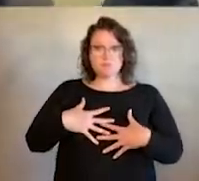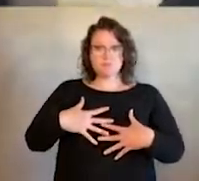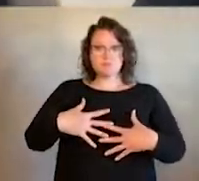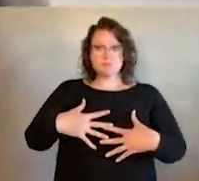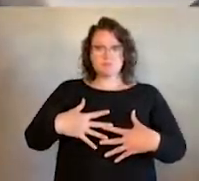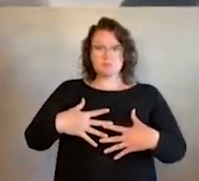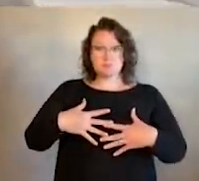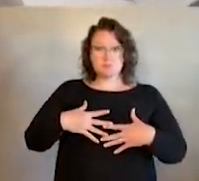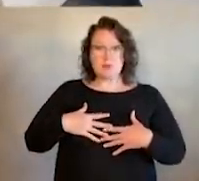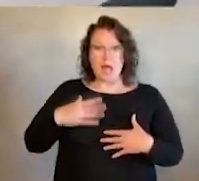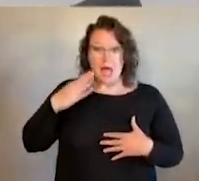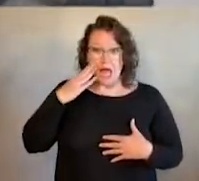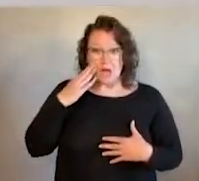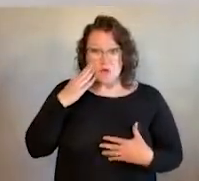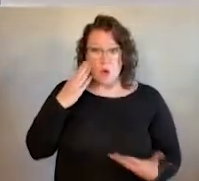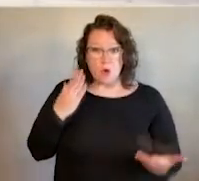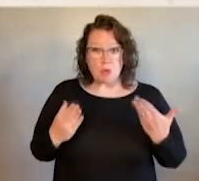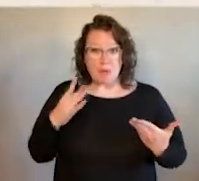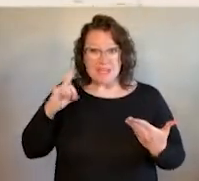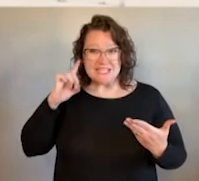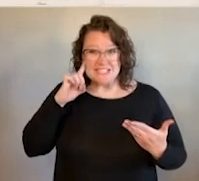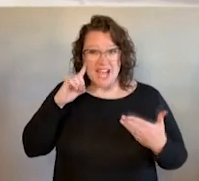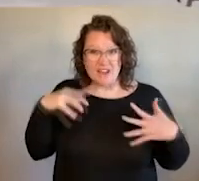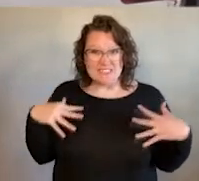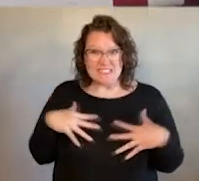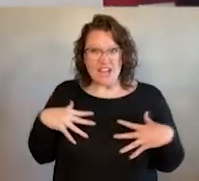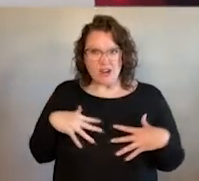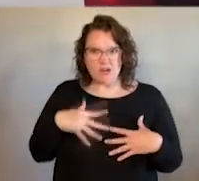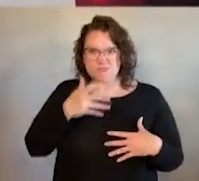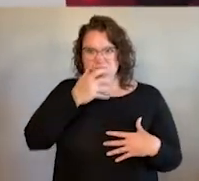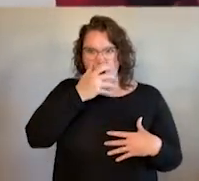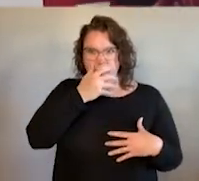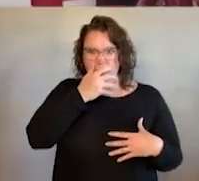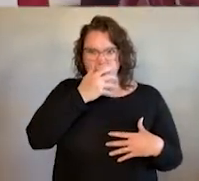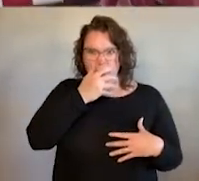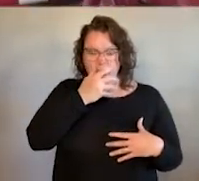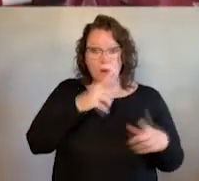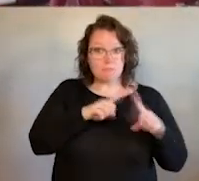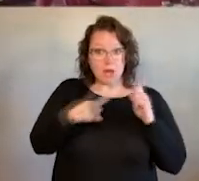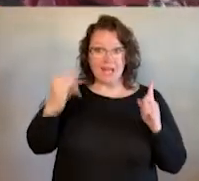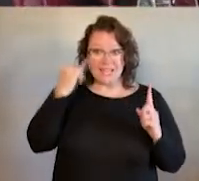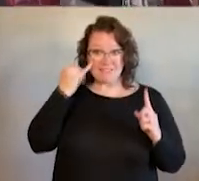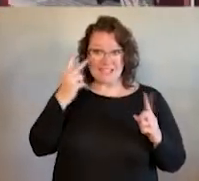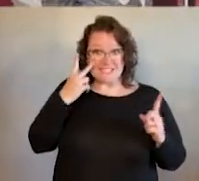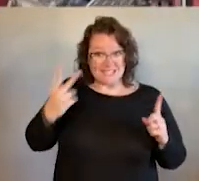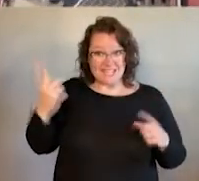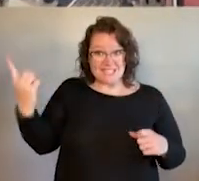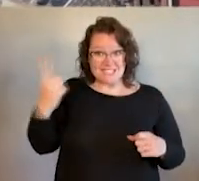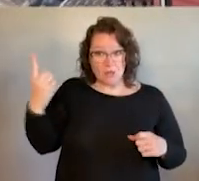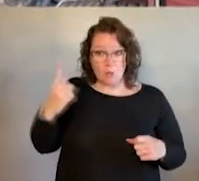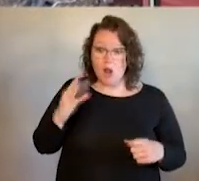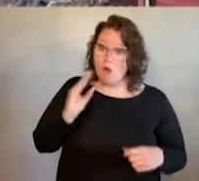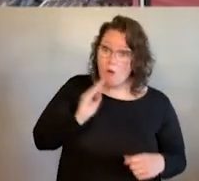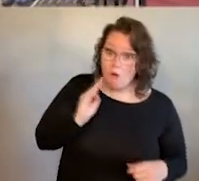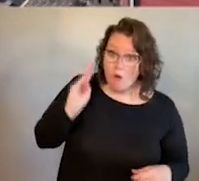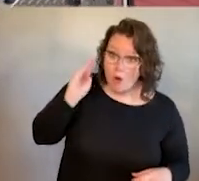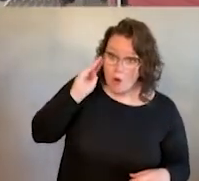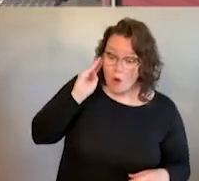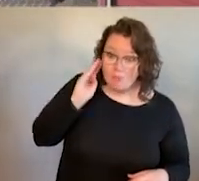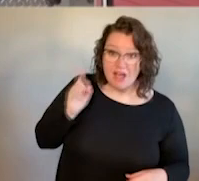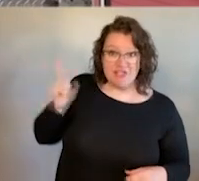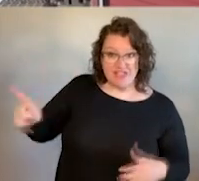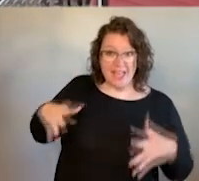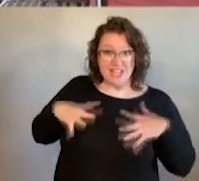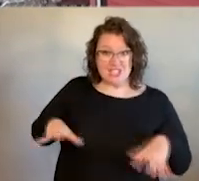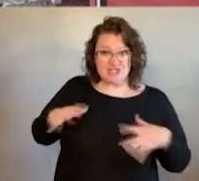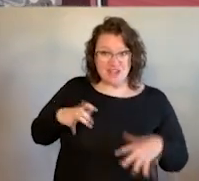And I know I probably look and sound a little bit scary, but if you were to ever see someone at home and they were